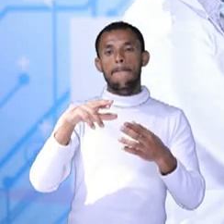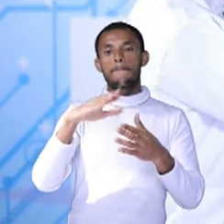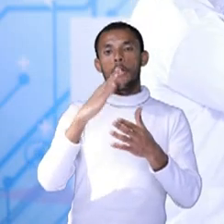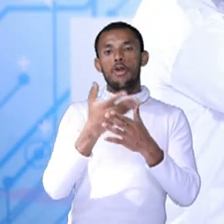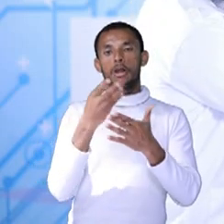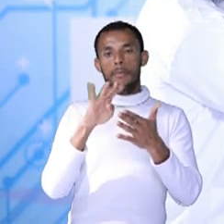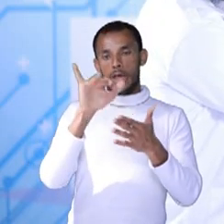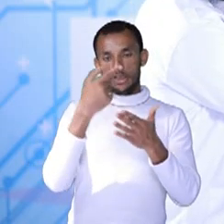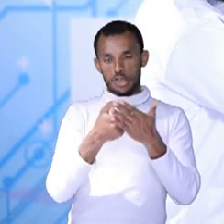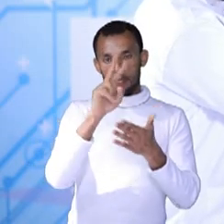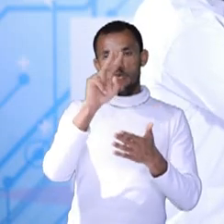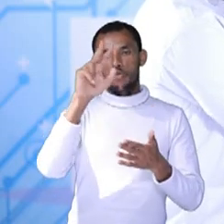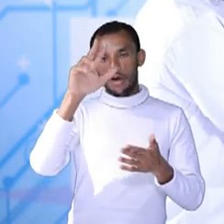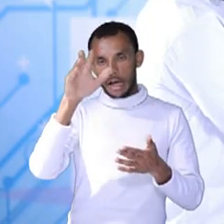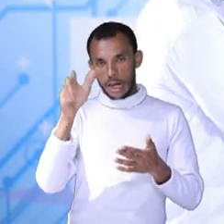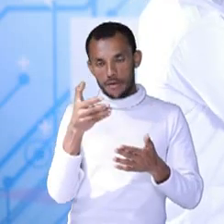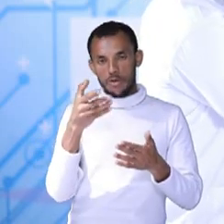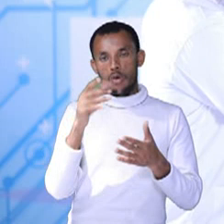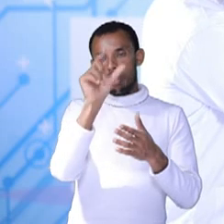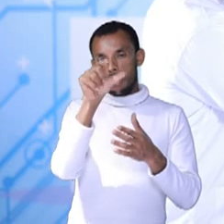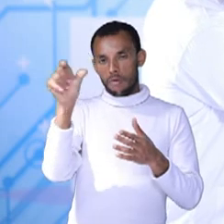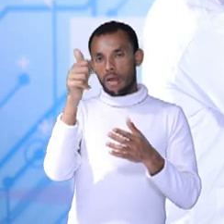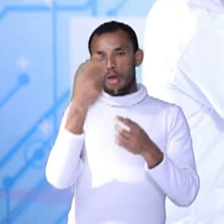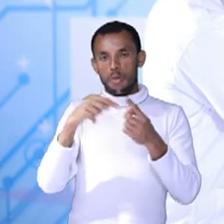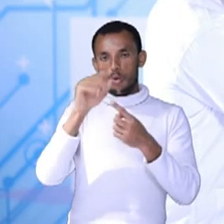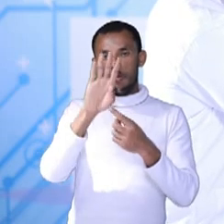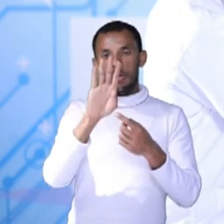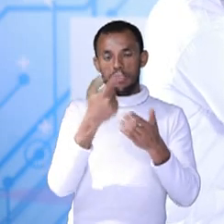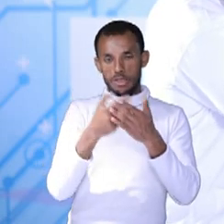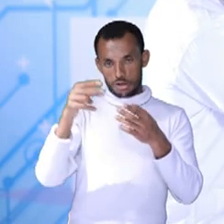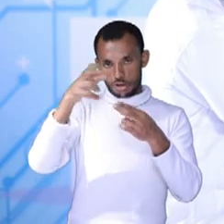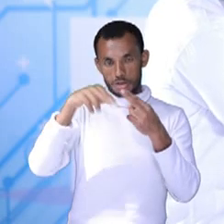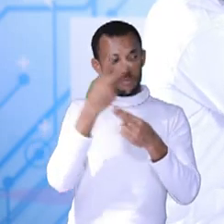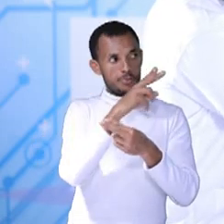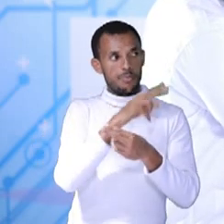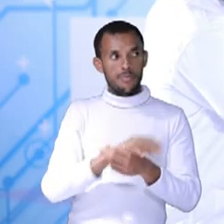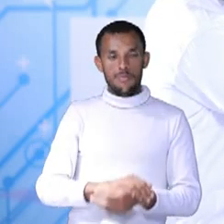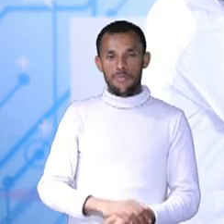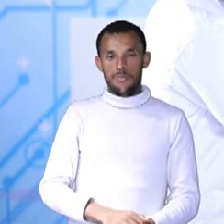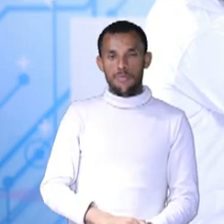bounded by these two curves on the interval a to b, that means this region.